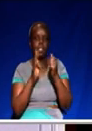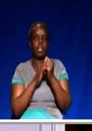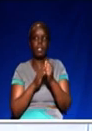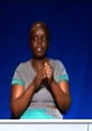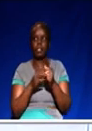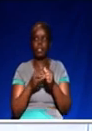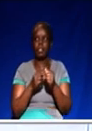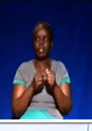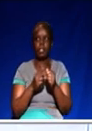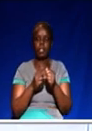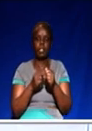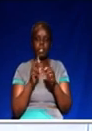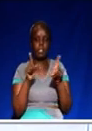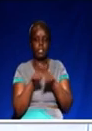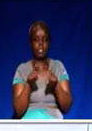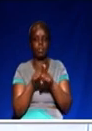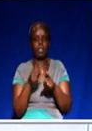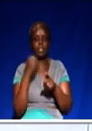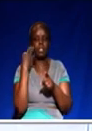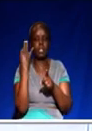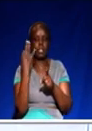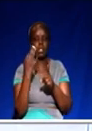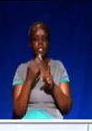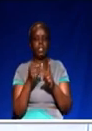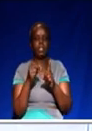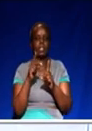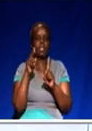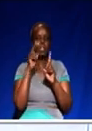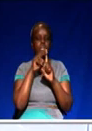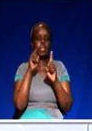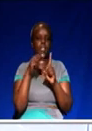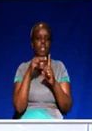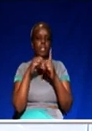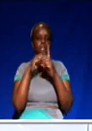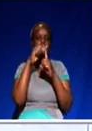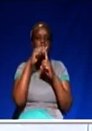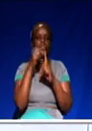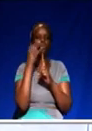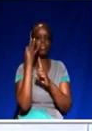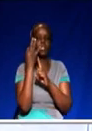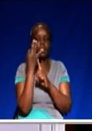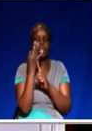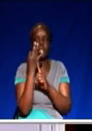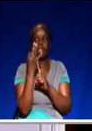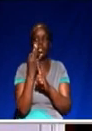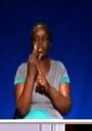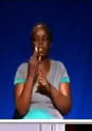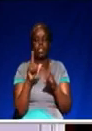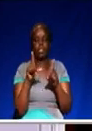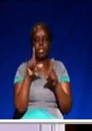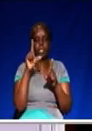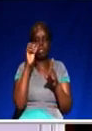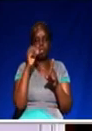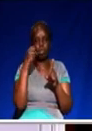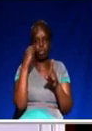2. If we want to change that to the logarithm notation, I'll still say this is the